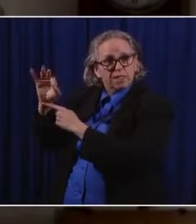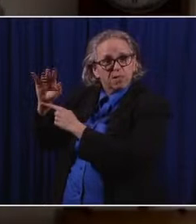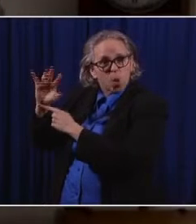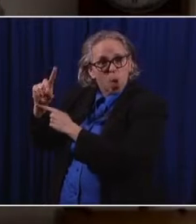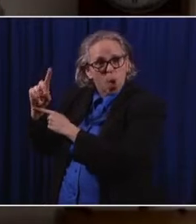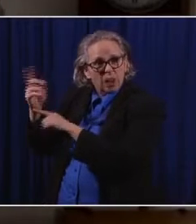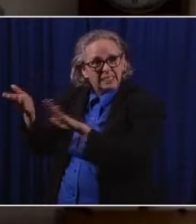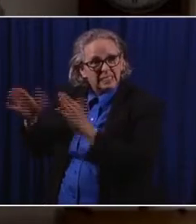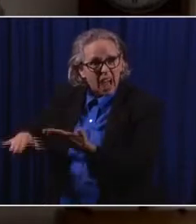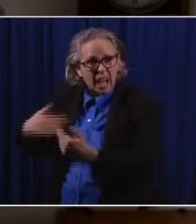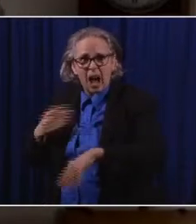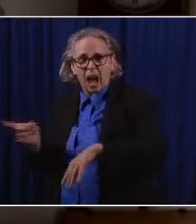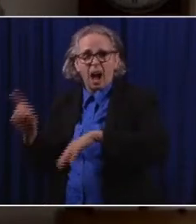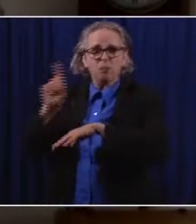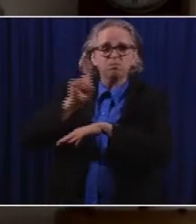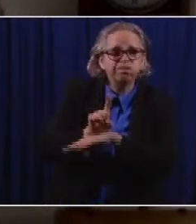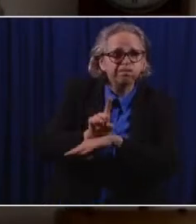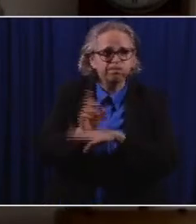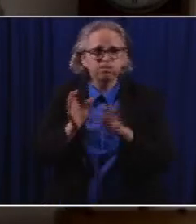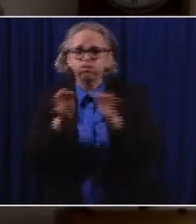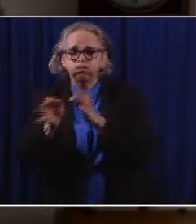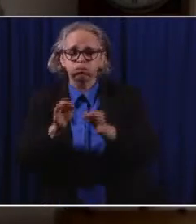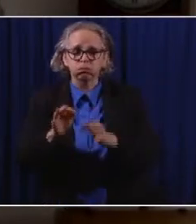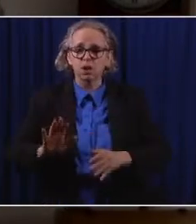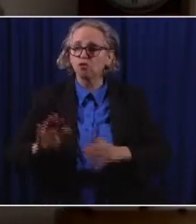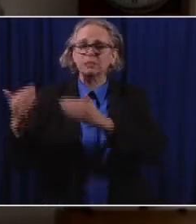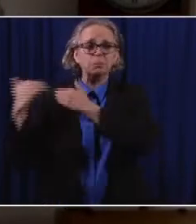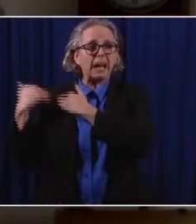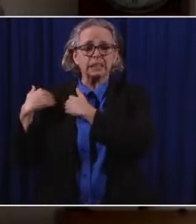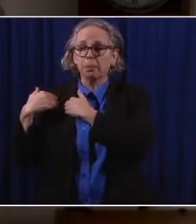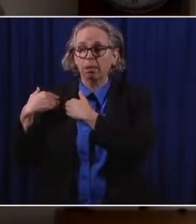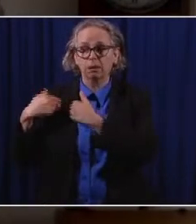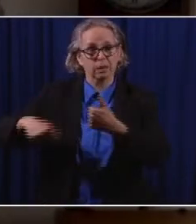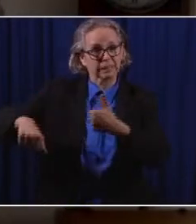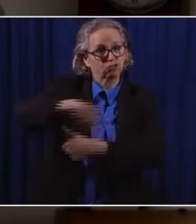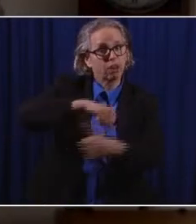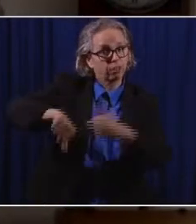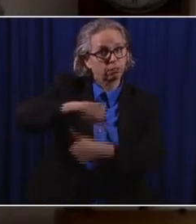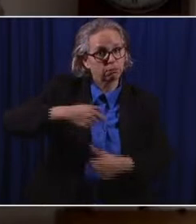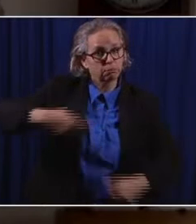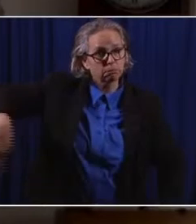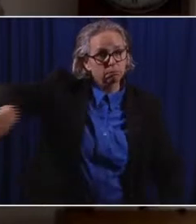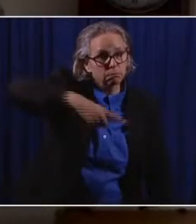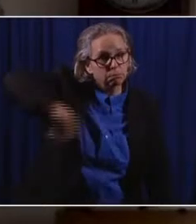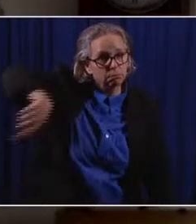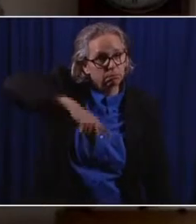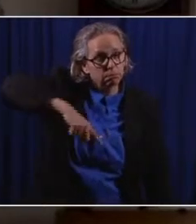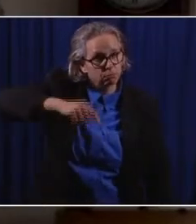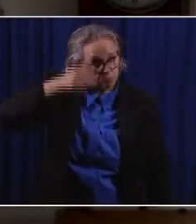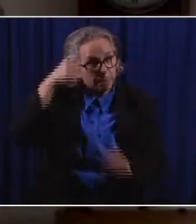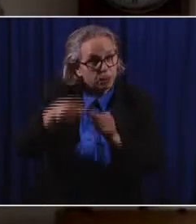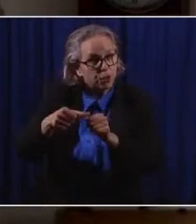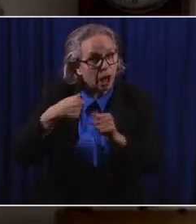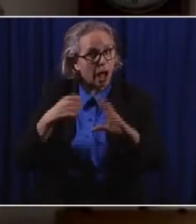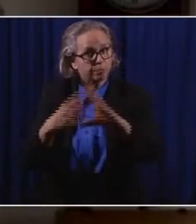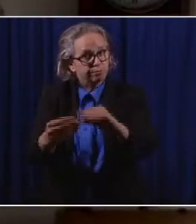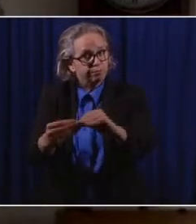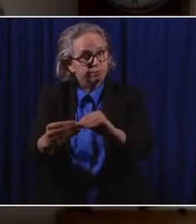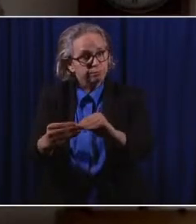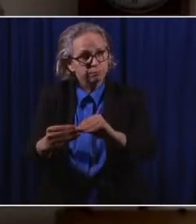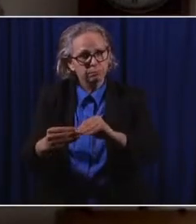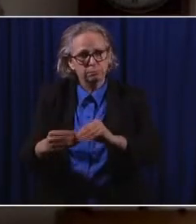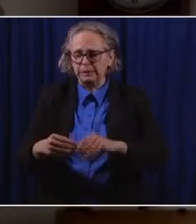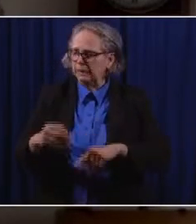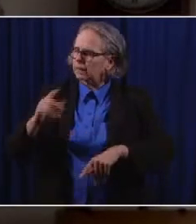have a responsibility to our country. In all aspects of our lives, we simply must not allow hate